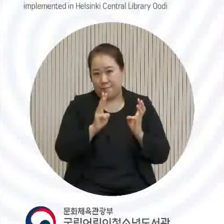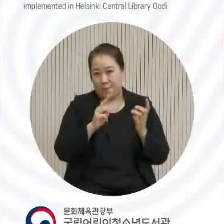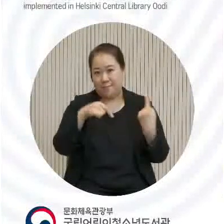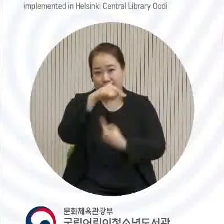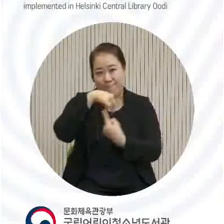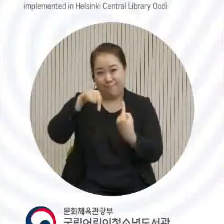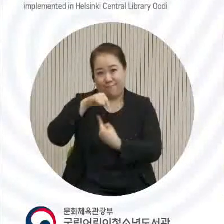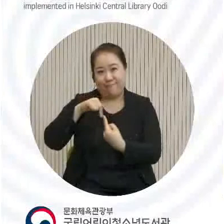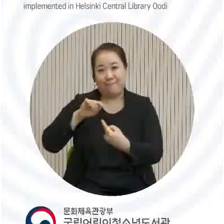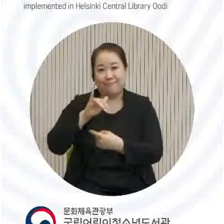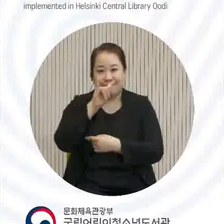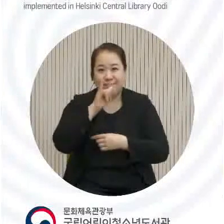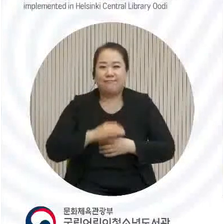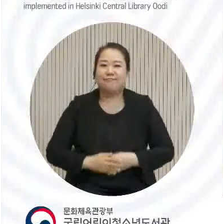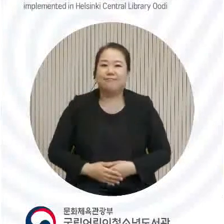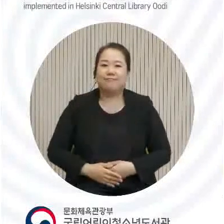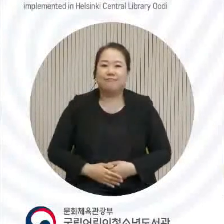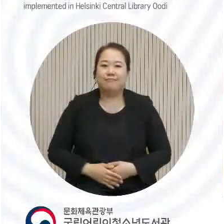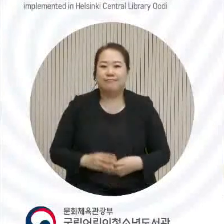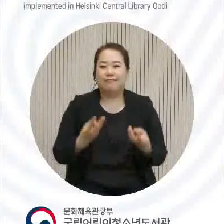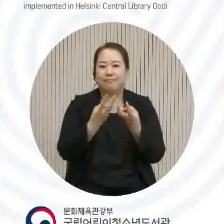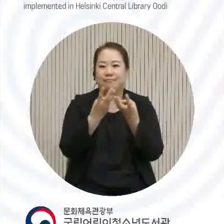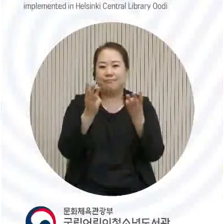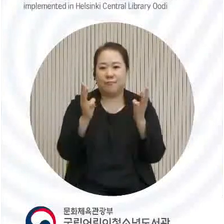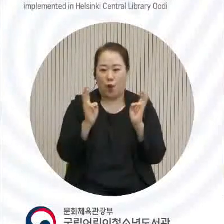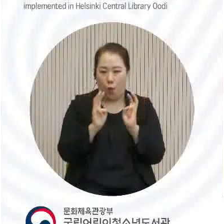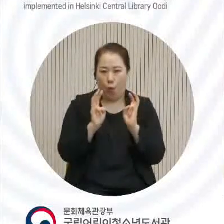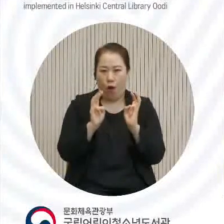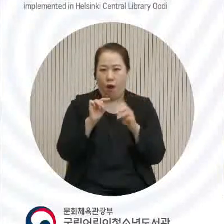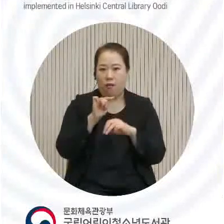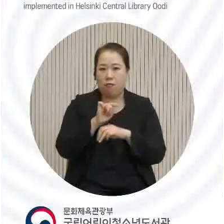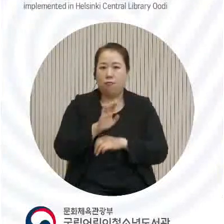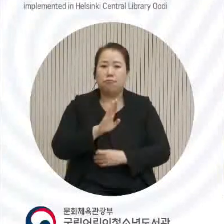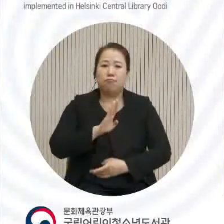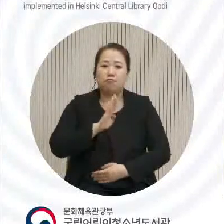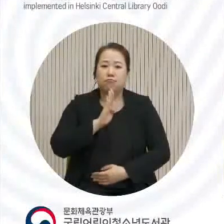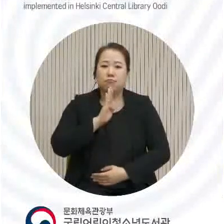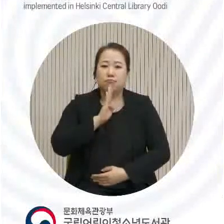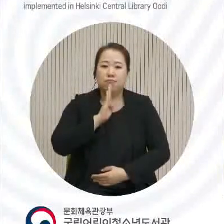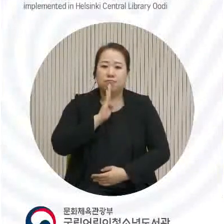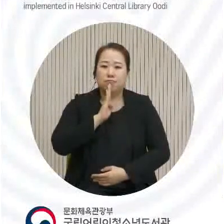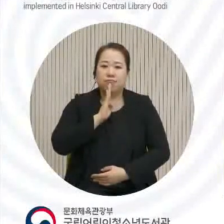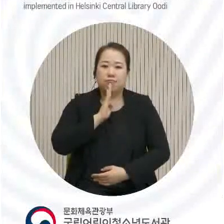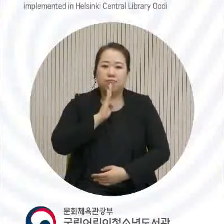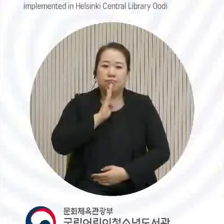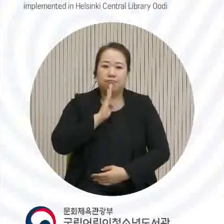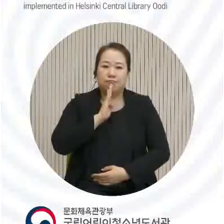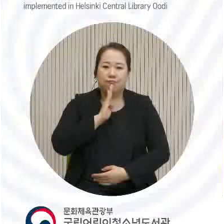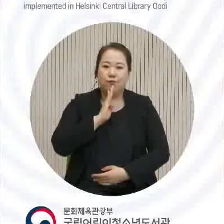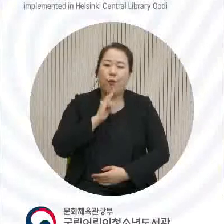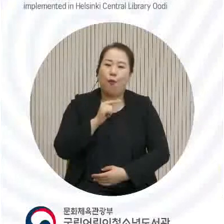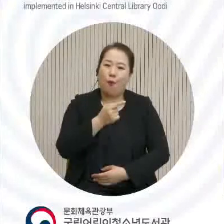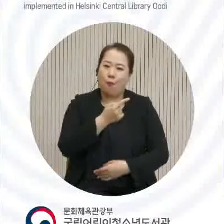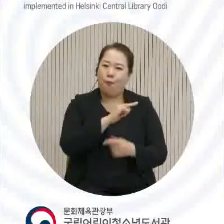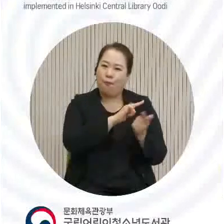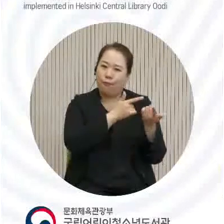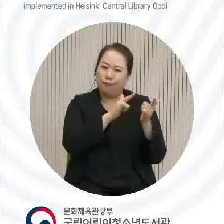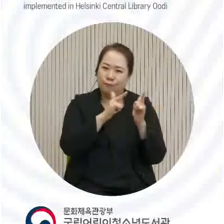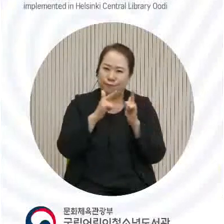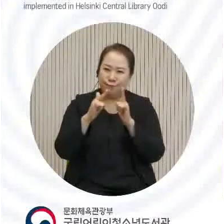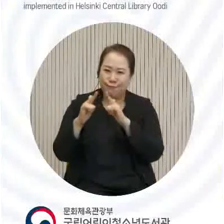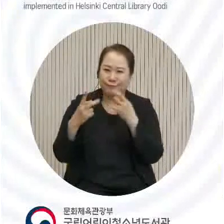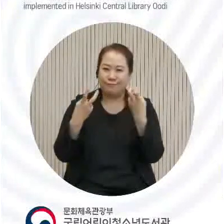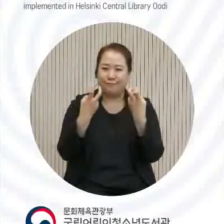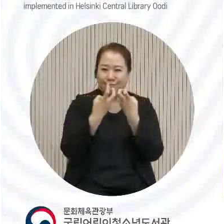At Audi we have developed different and unique workshops for children and young adults. The aim of these workshops is